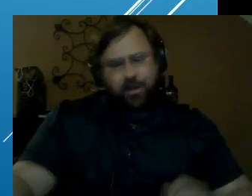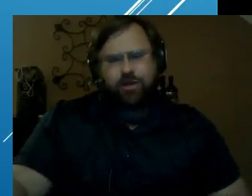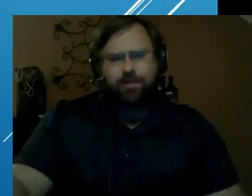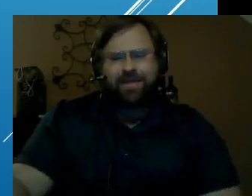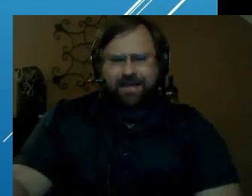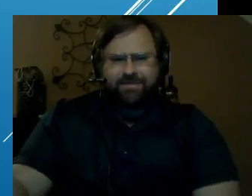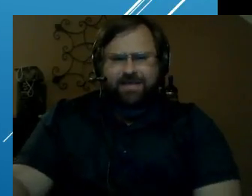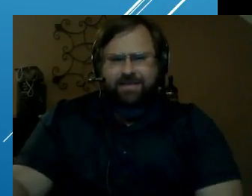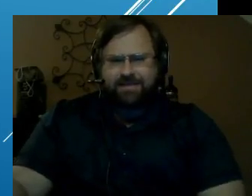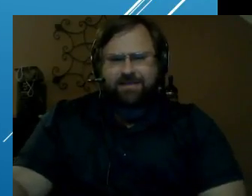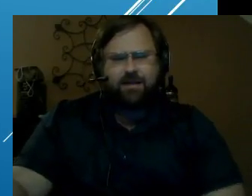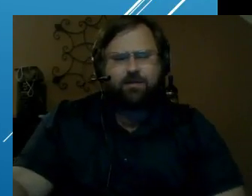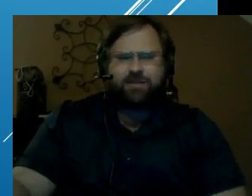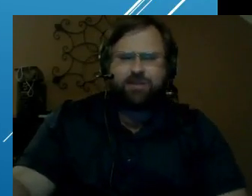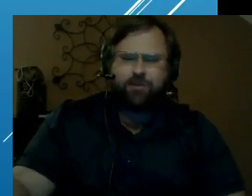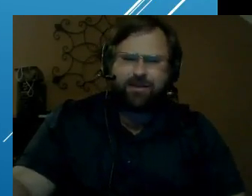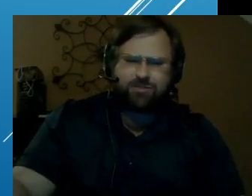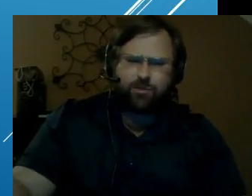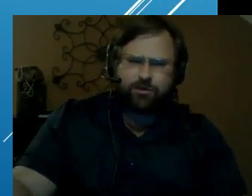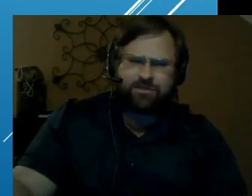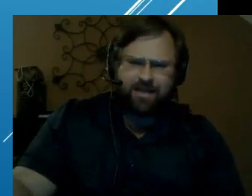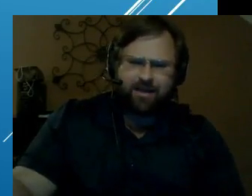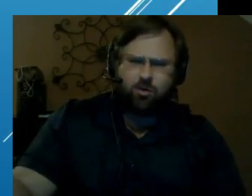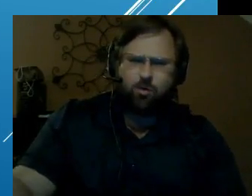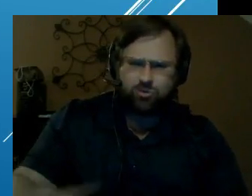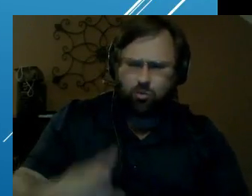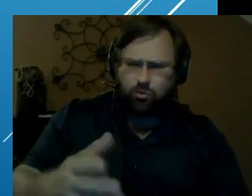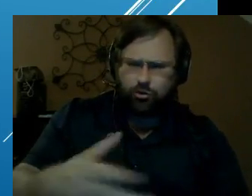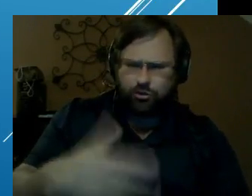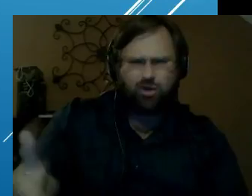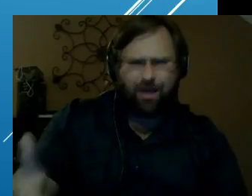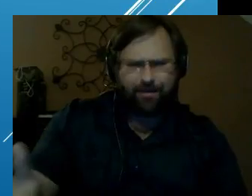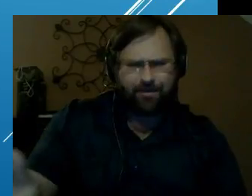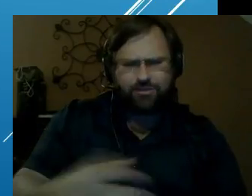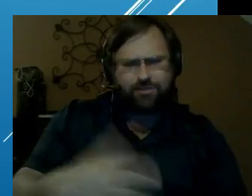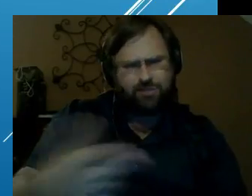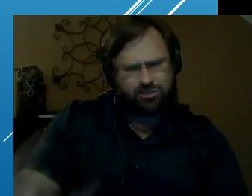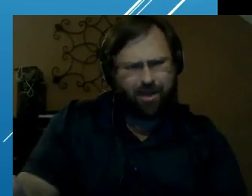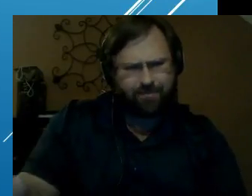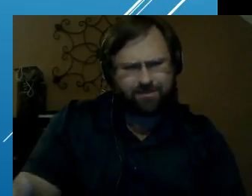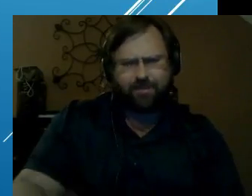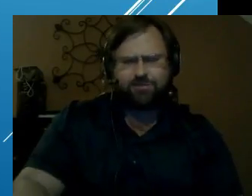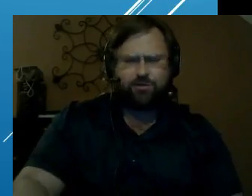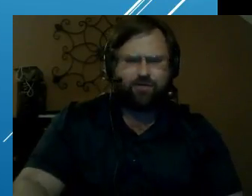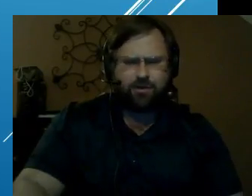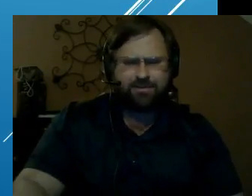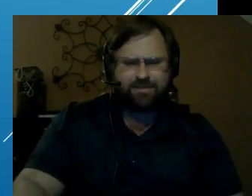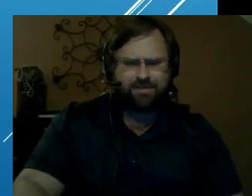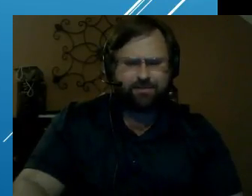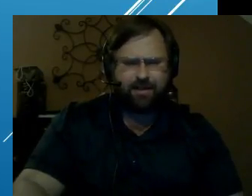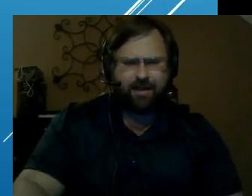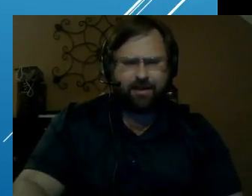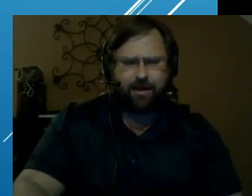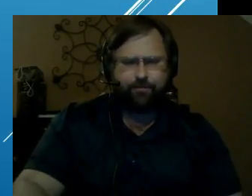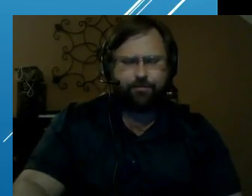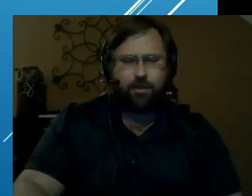They can also come at the end of sentences, but generally that's when you're telling which you're describing, using them to describe something. So if I wanted to say